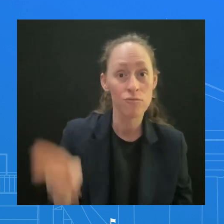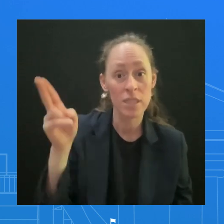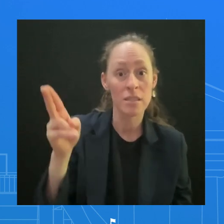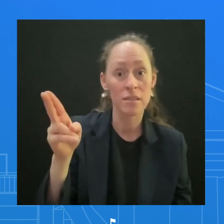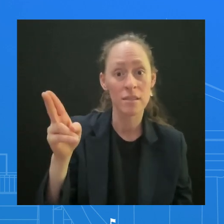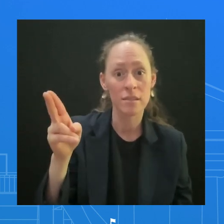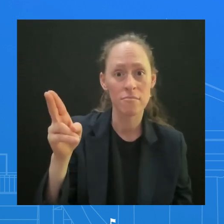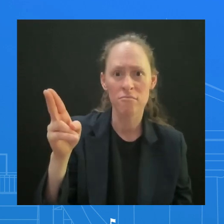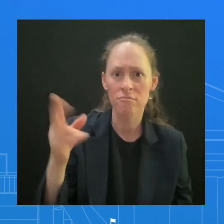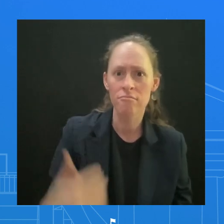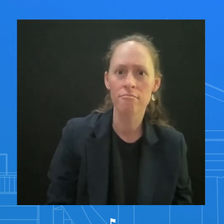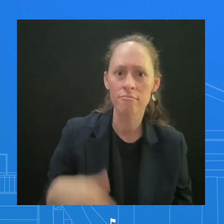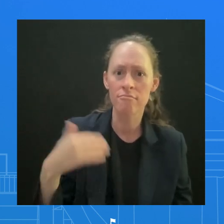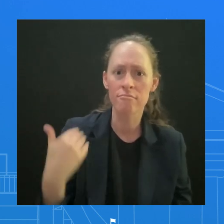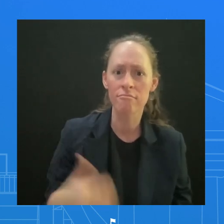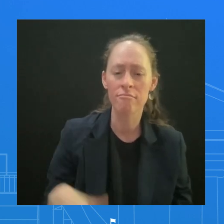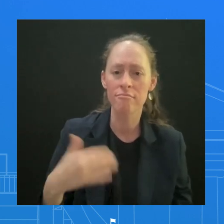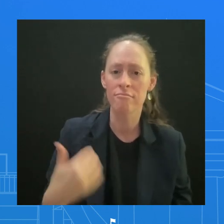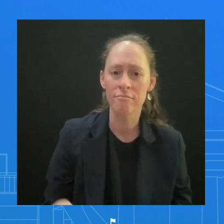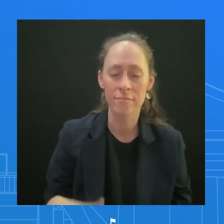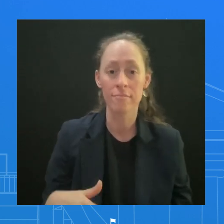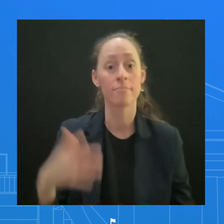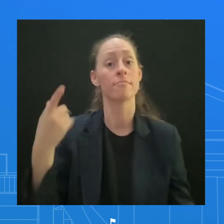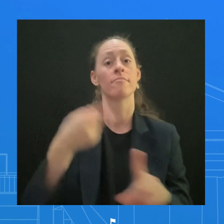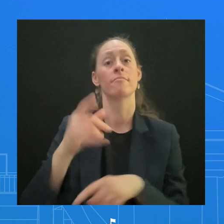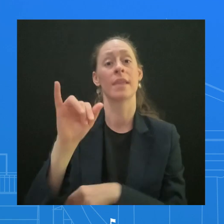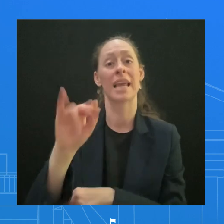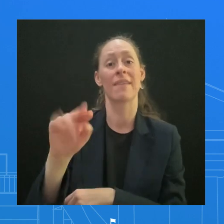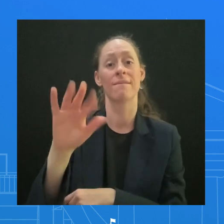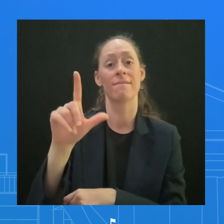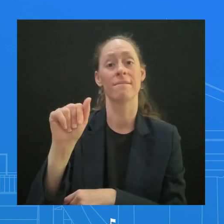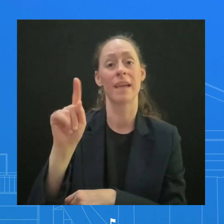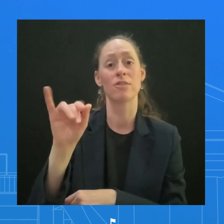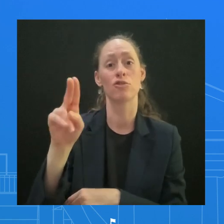leading economies. So we'll have more to